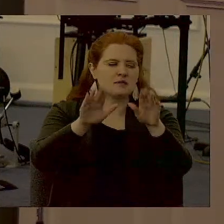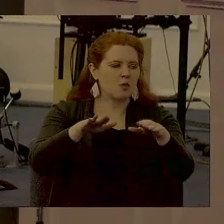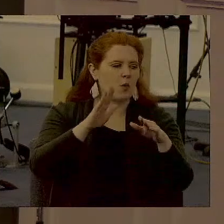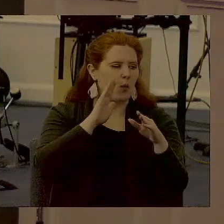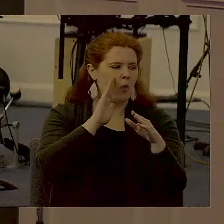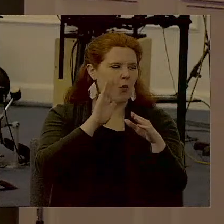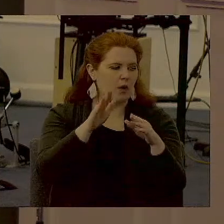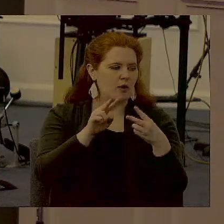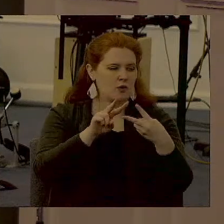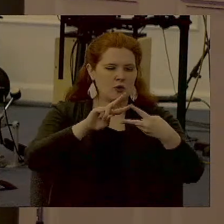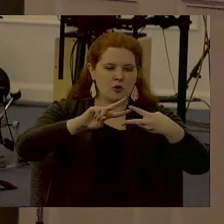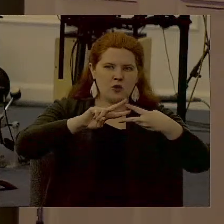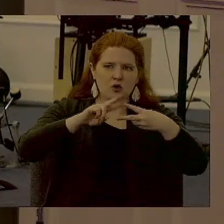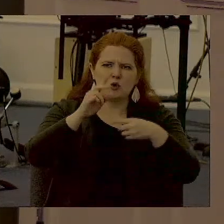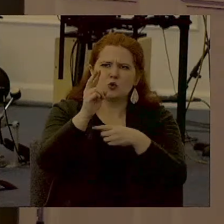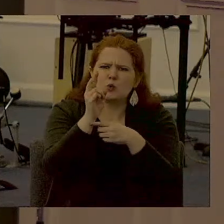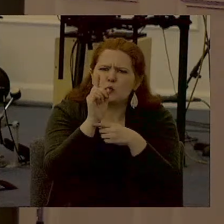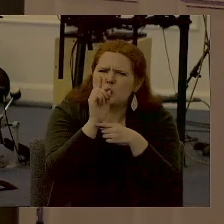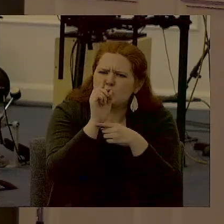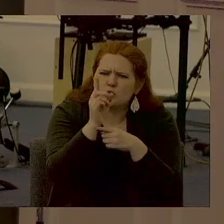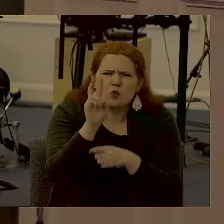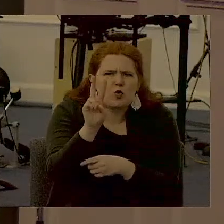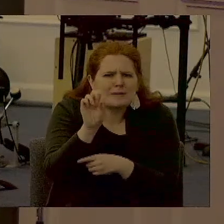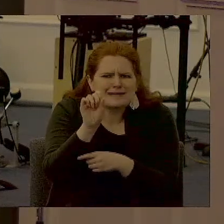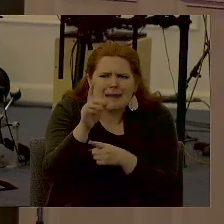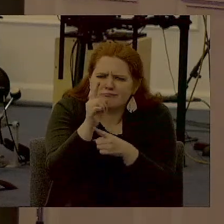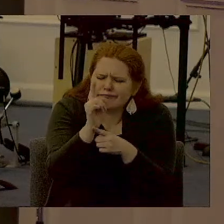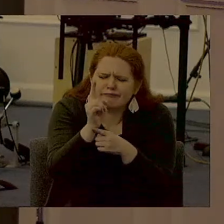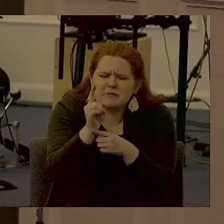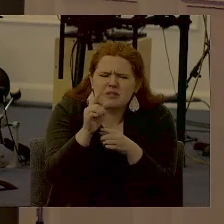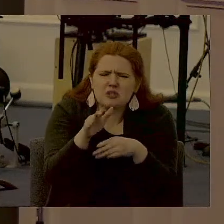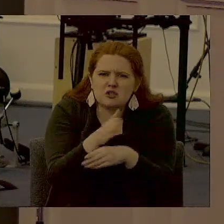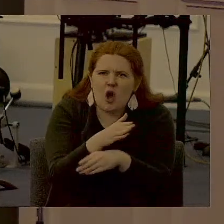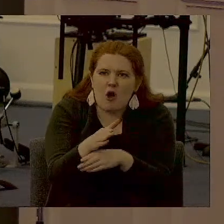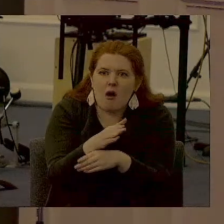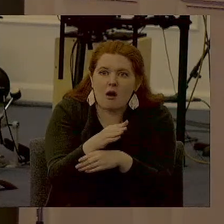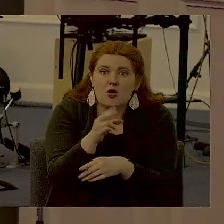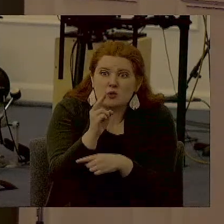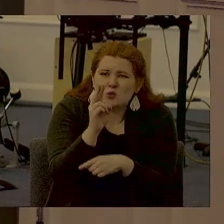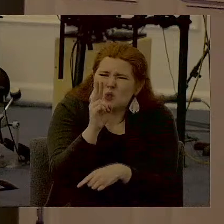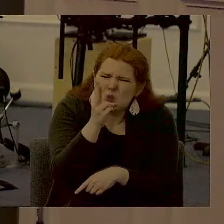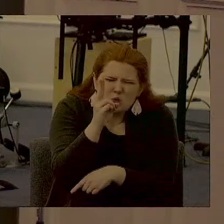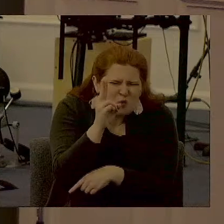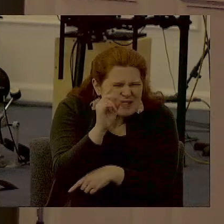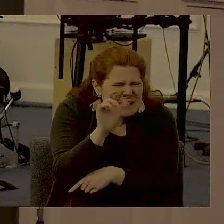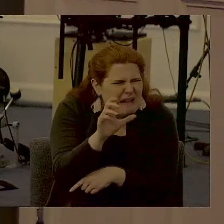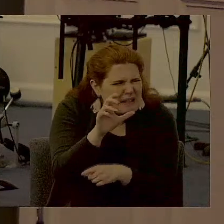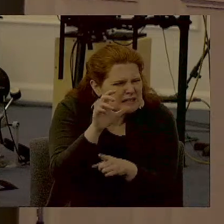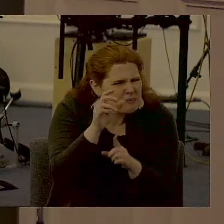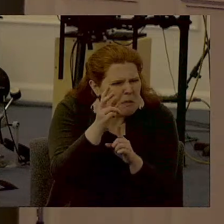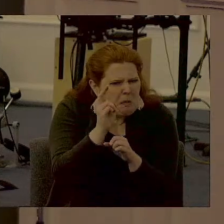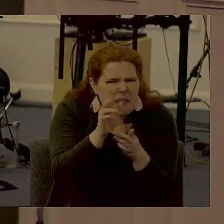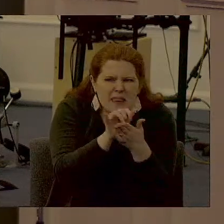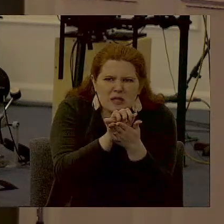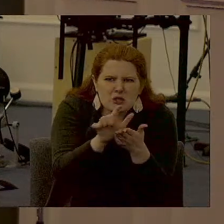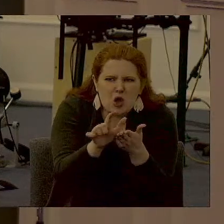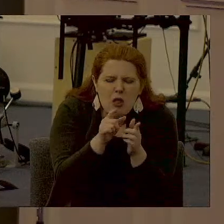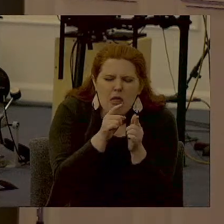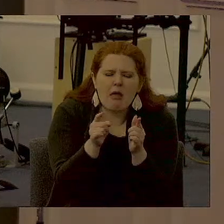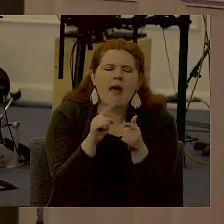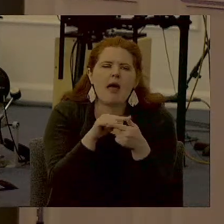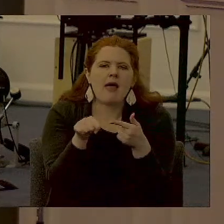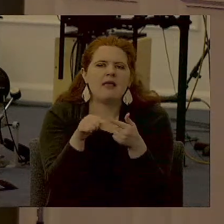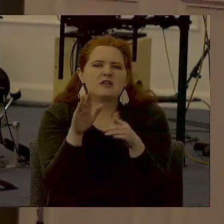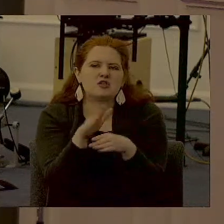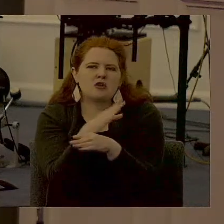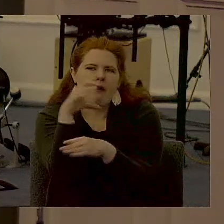play 2 seconds of a song. And you only get the first 2 seconds of the song, and you have to guess the